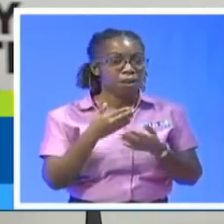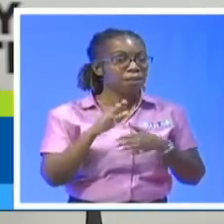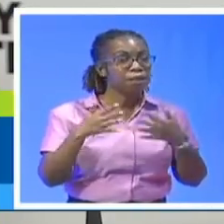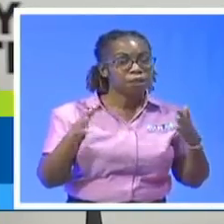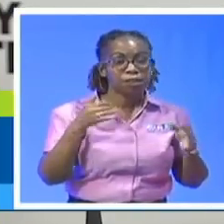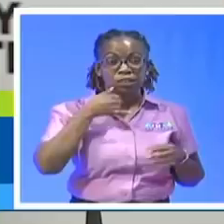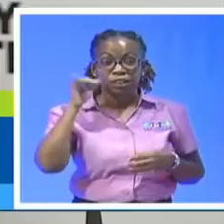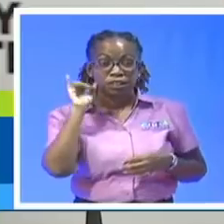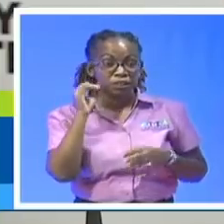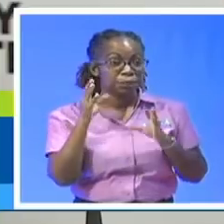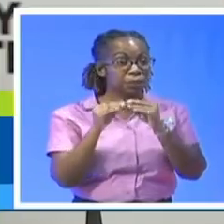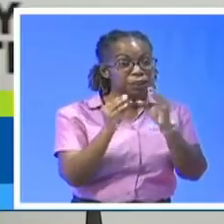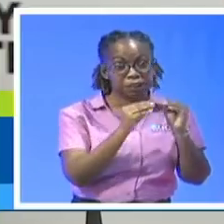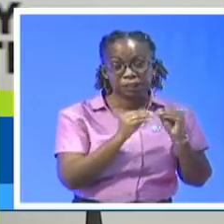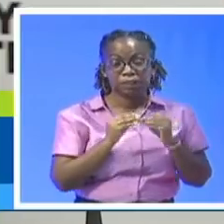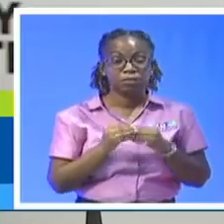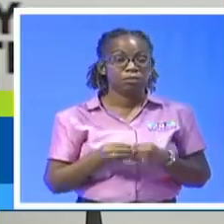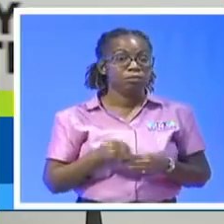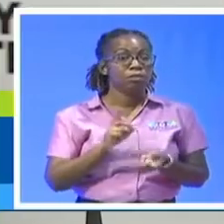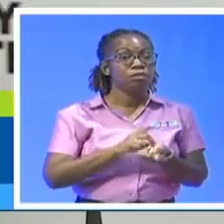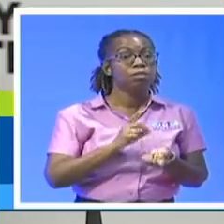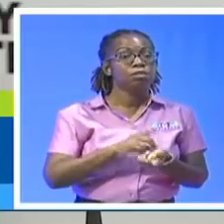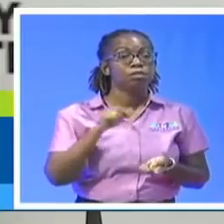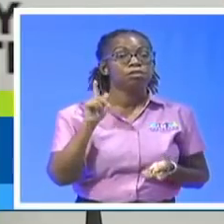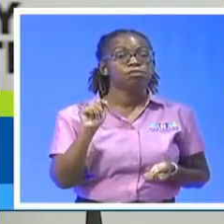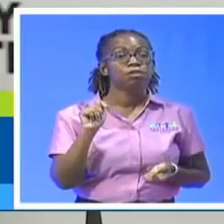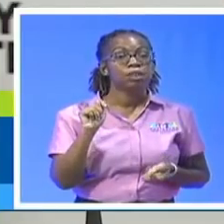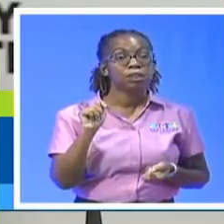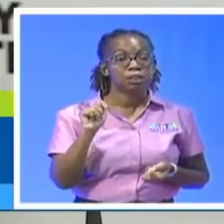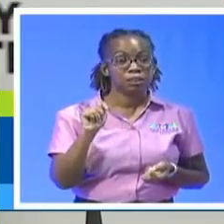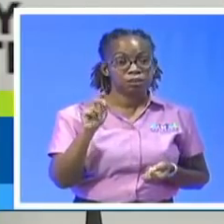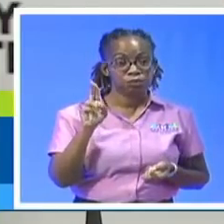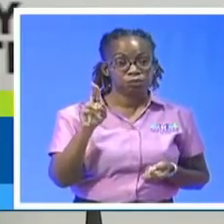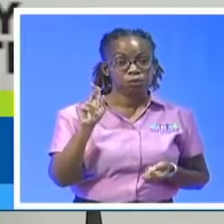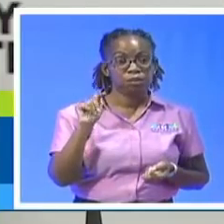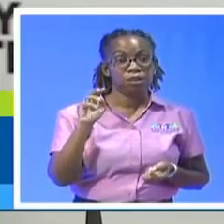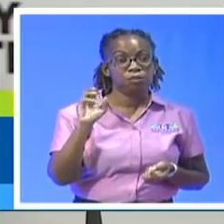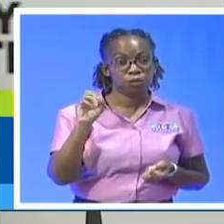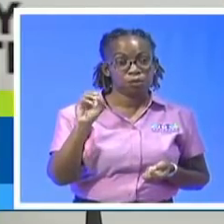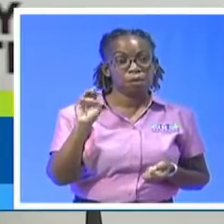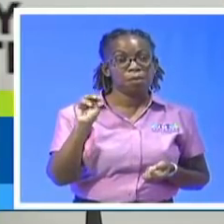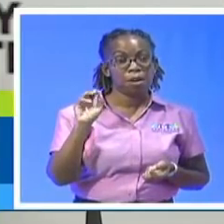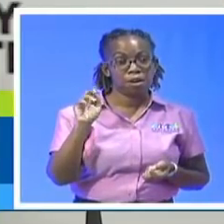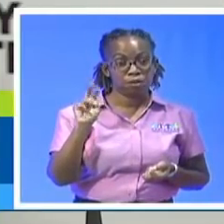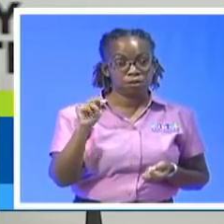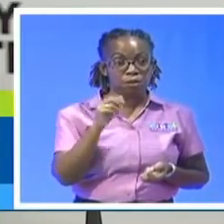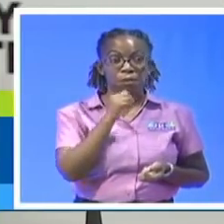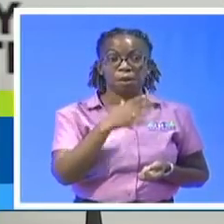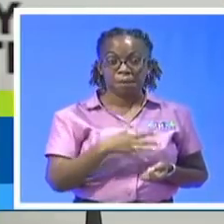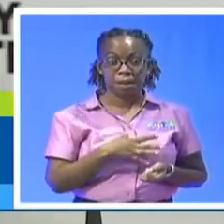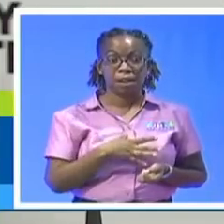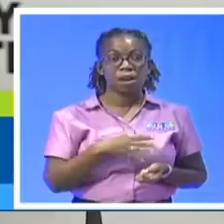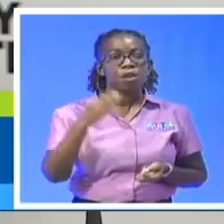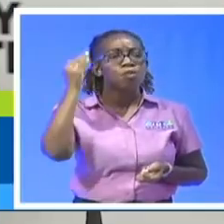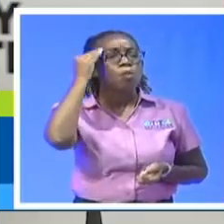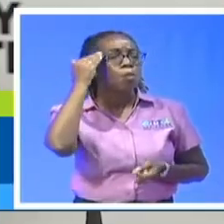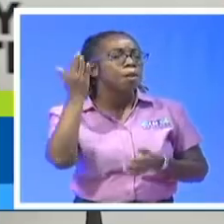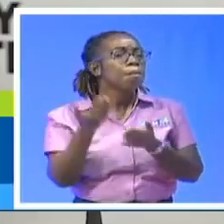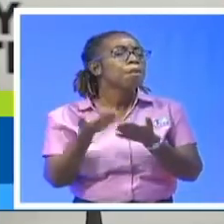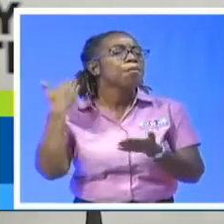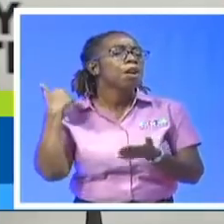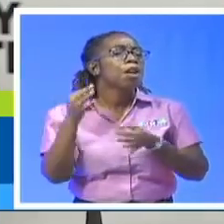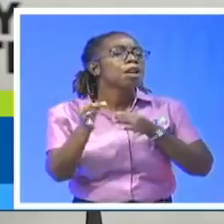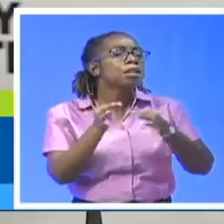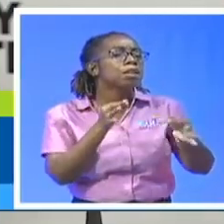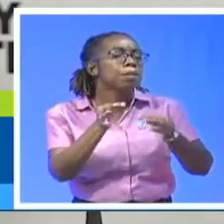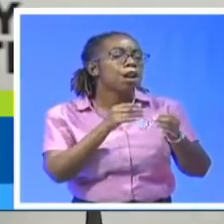Dr. Trotman has alerted me, and we knew this, and we have been explaining this to the public about children and